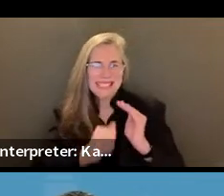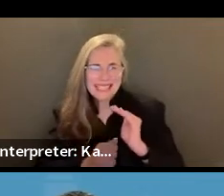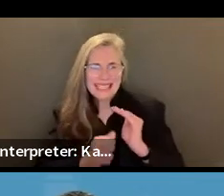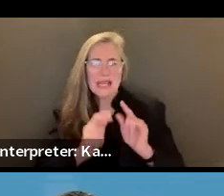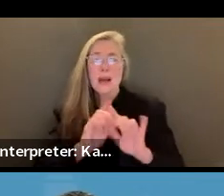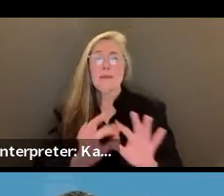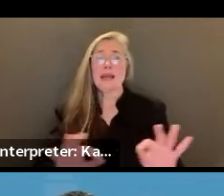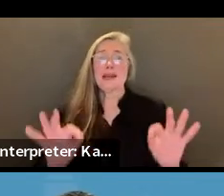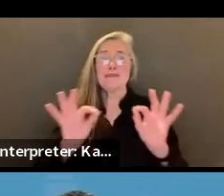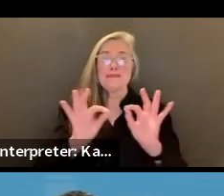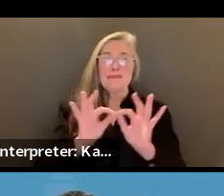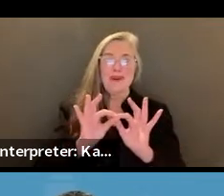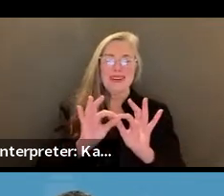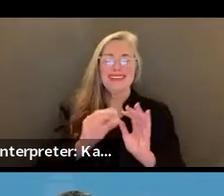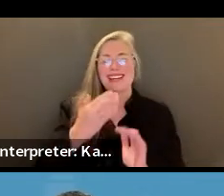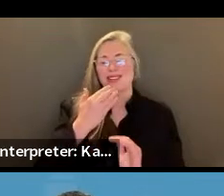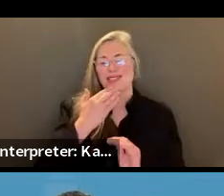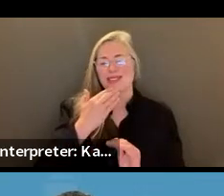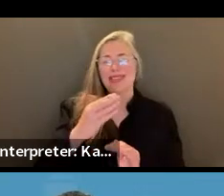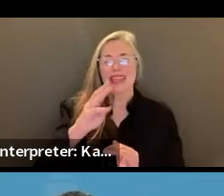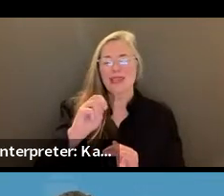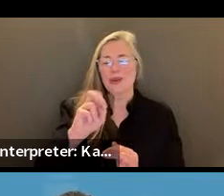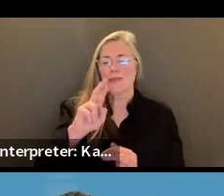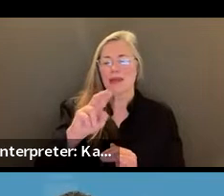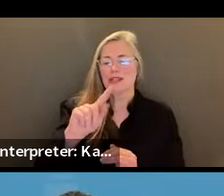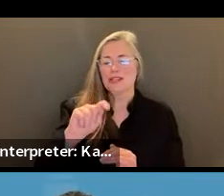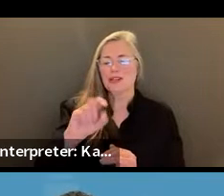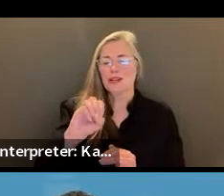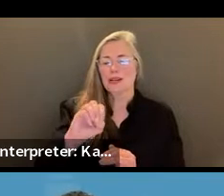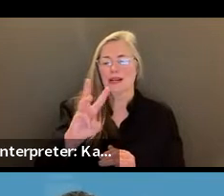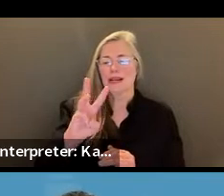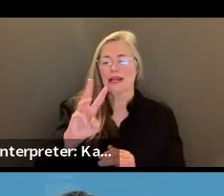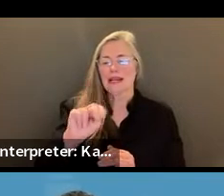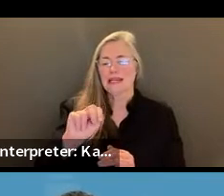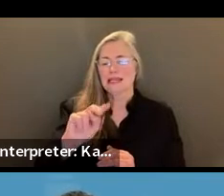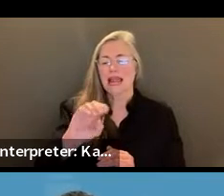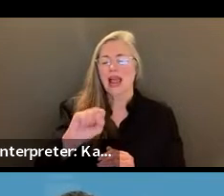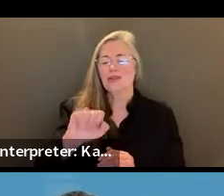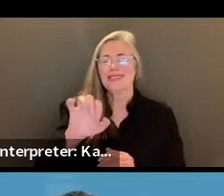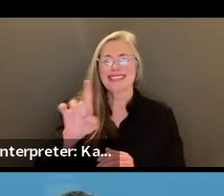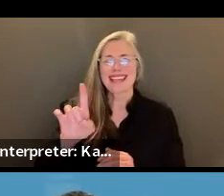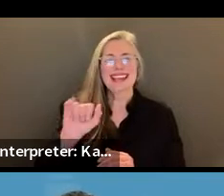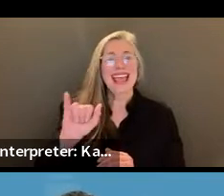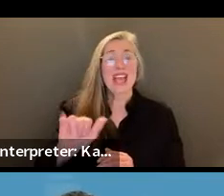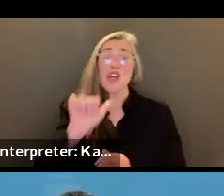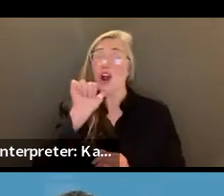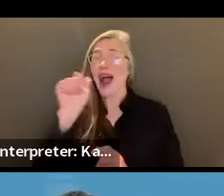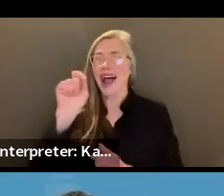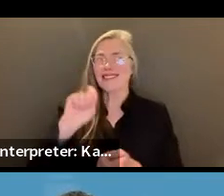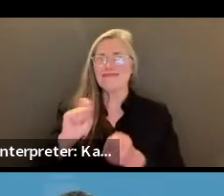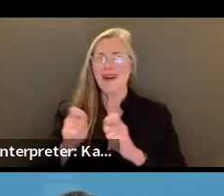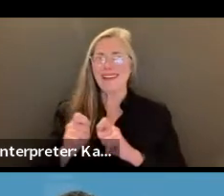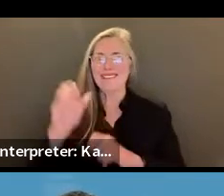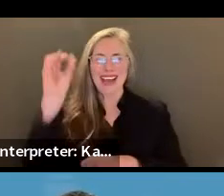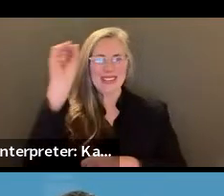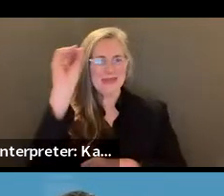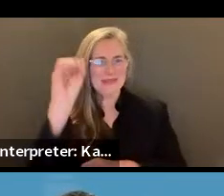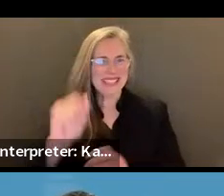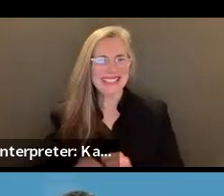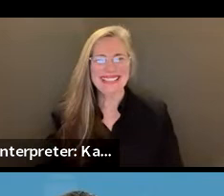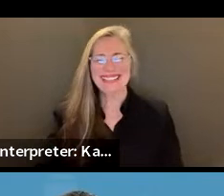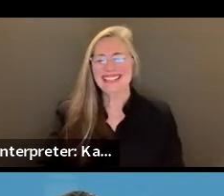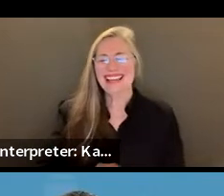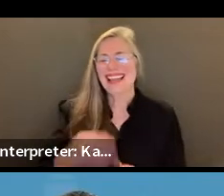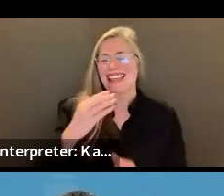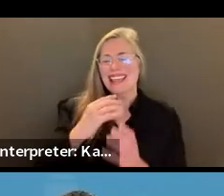And so also, Mr. Townsend, thank you for your presentation and your unmodified opinion with regards to that. I appreciate that. Thank you so much.